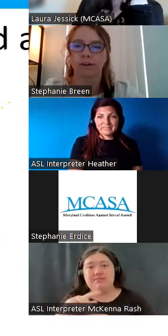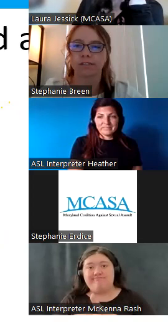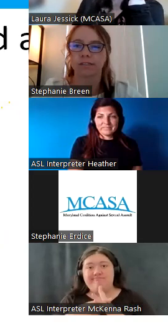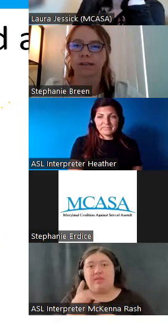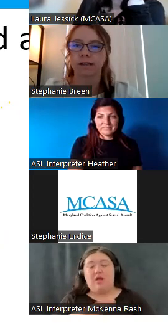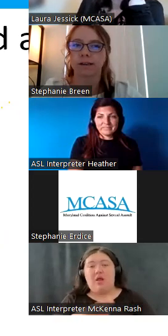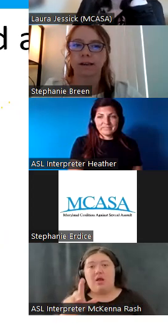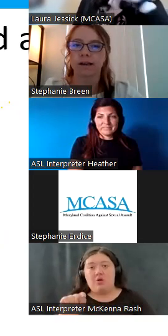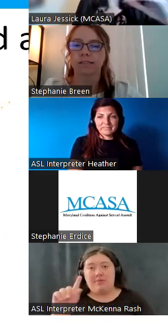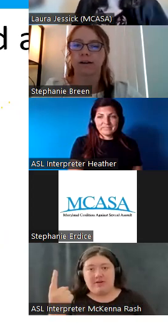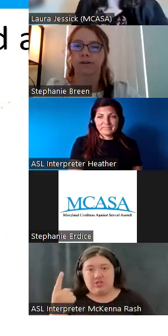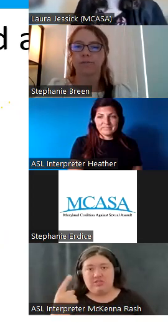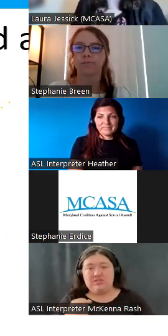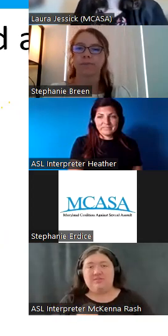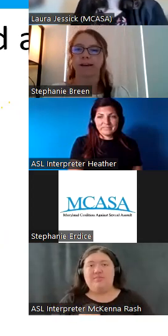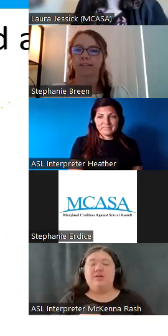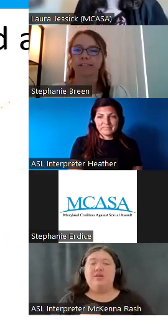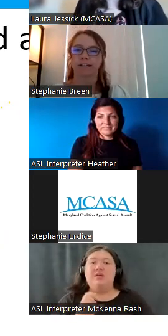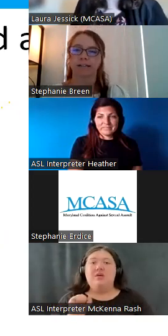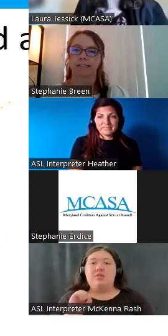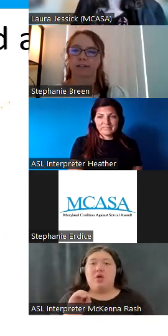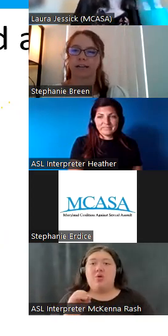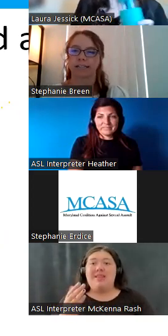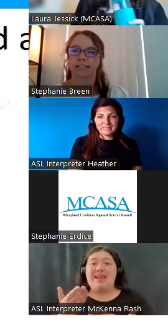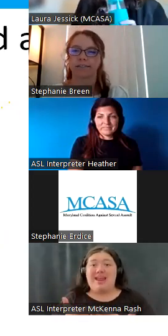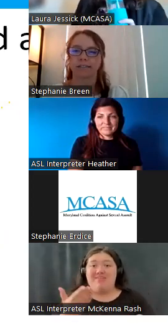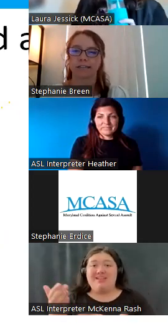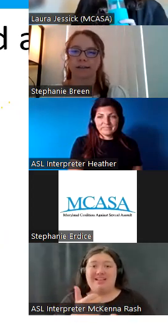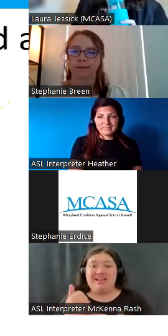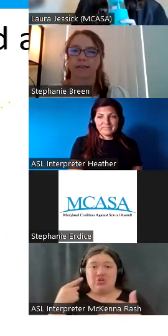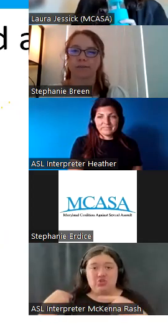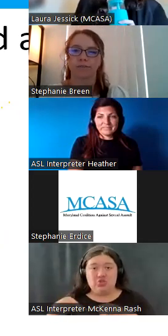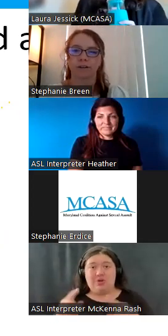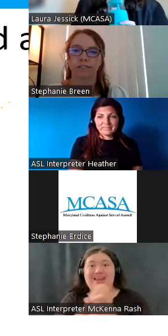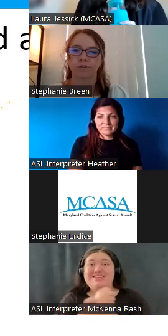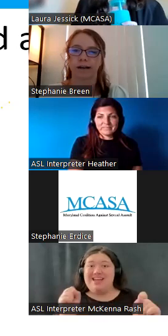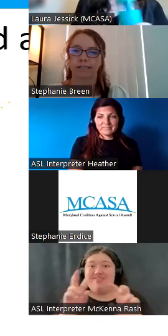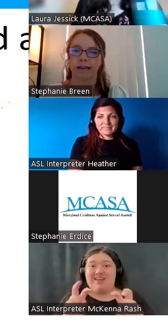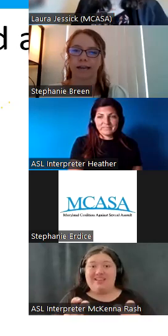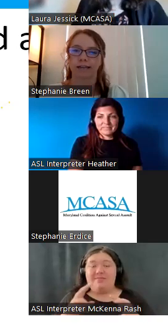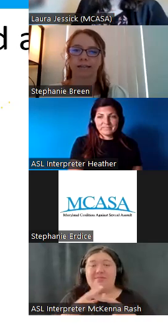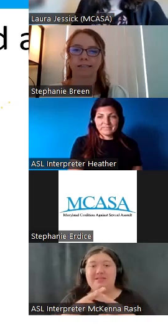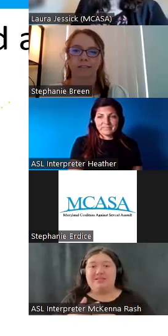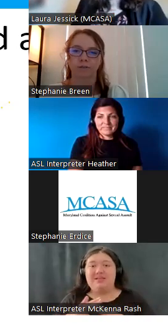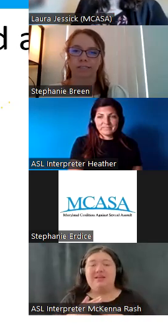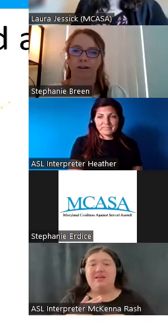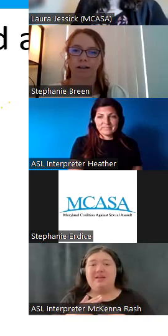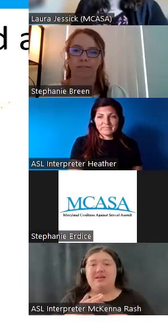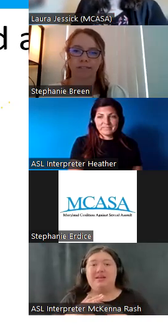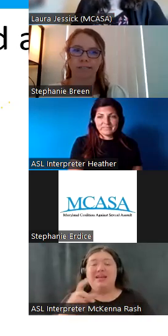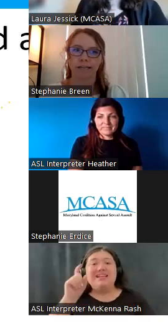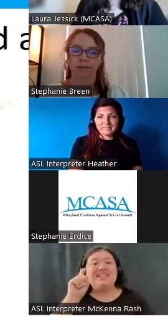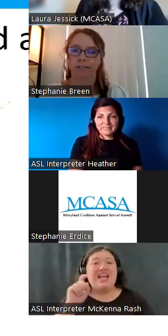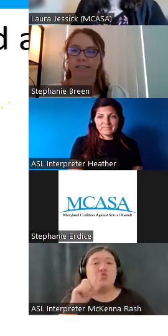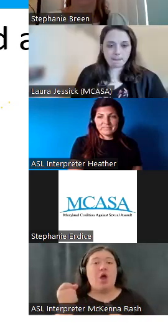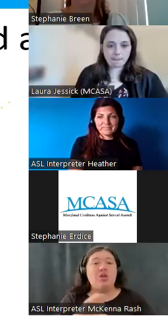October 1st. So the evidence that's collected during a SAFE exam is referred to as a sexual assault